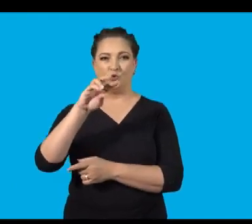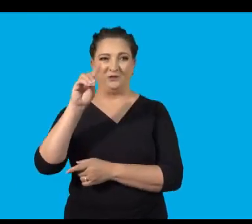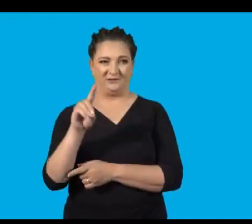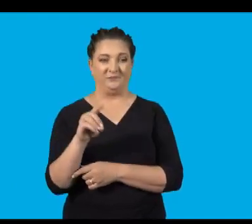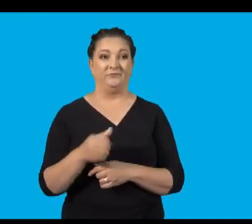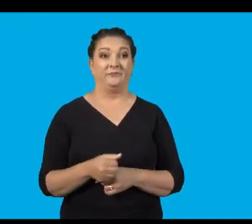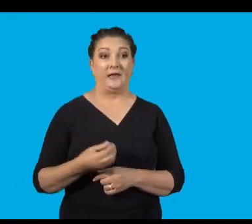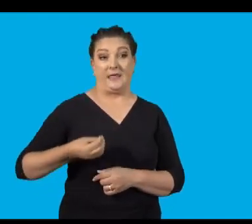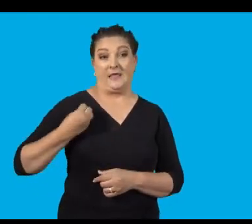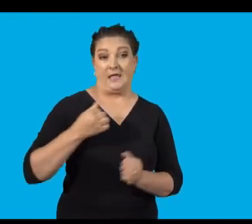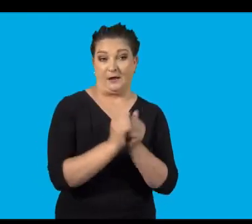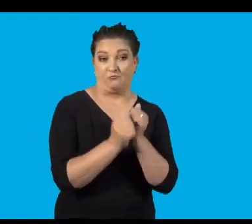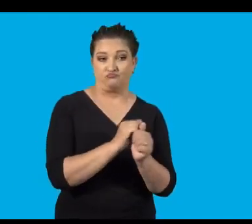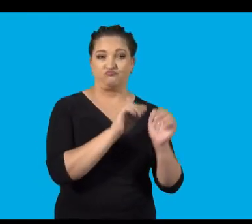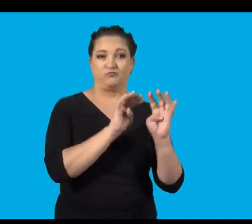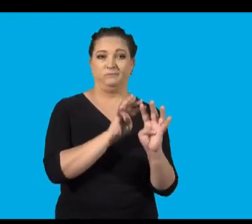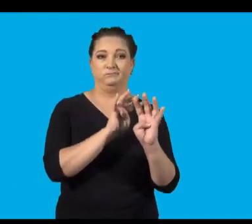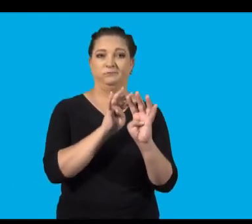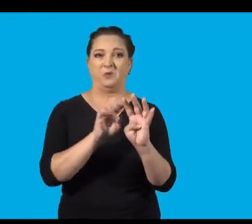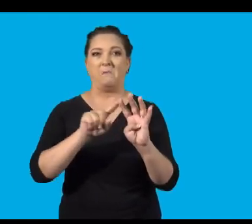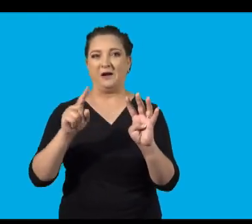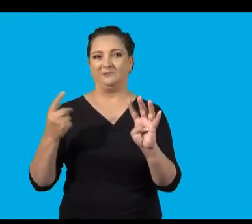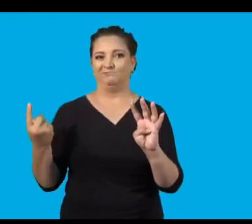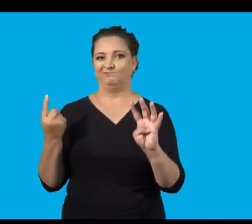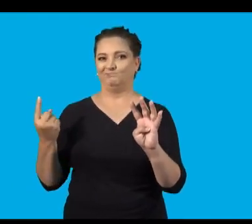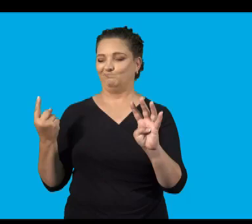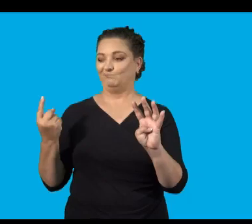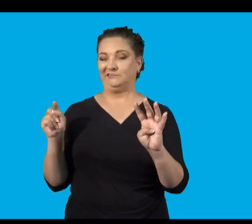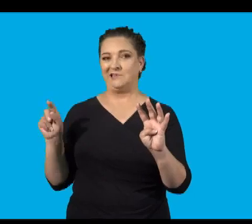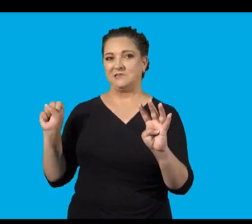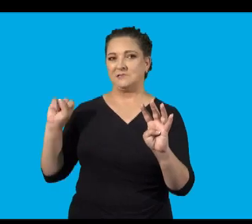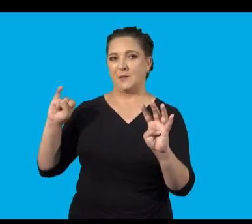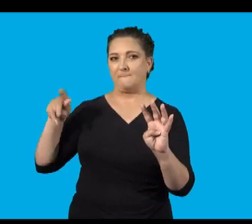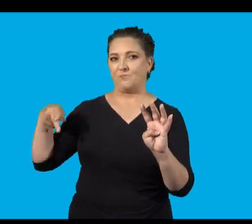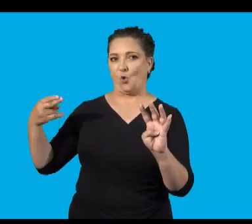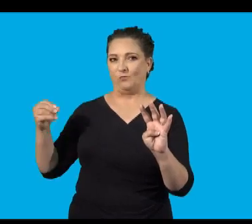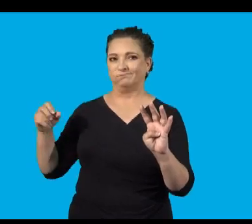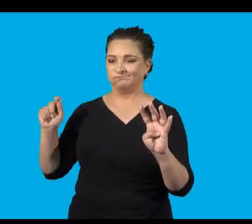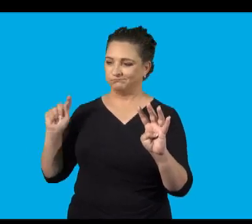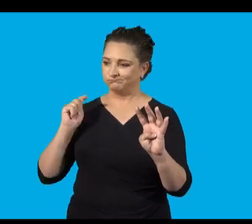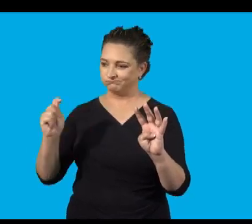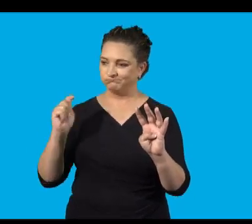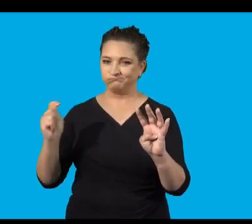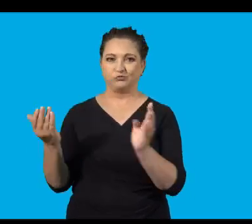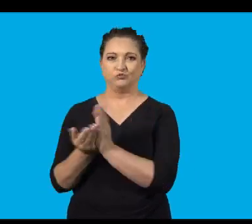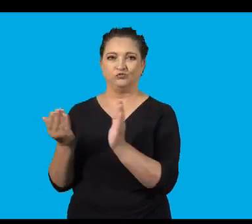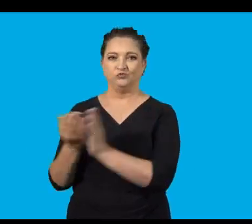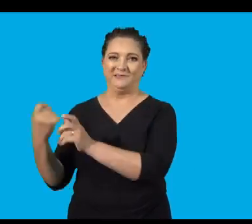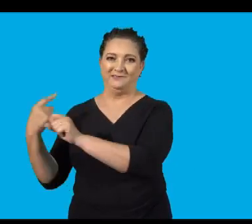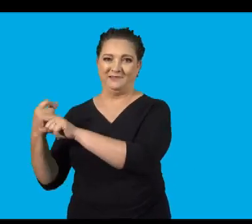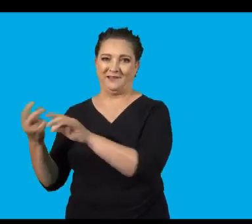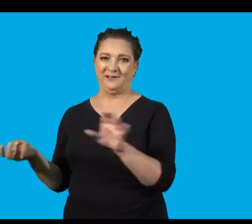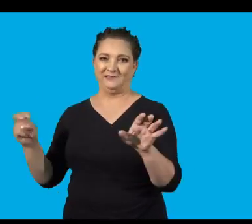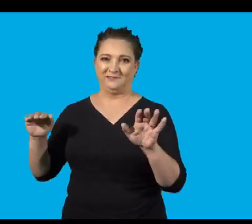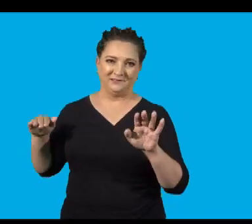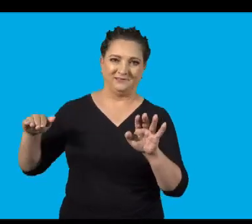sentences. His younger brothers walked to school, but Sipho traveled to school by taxi. Now, I want you to take